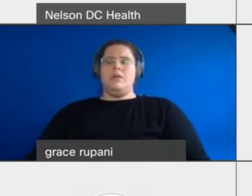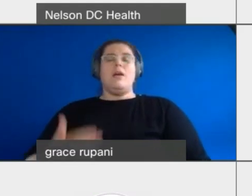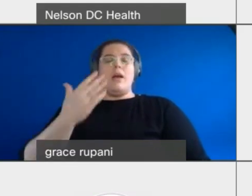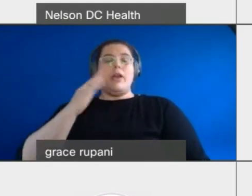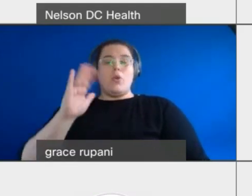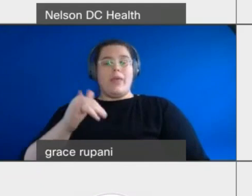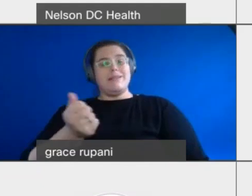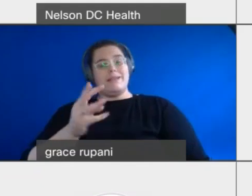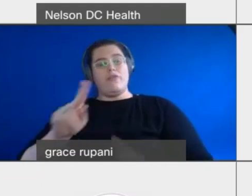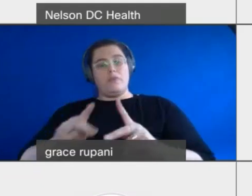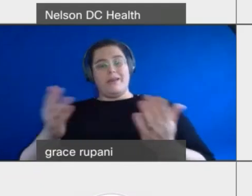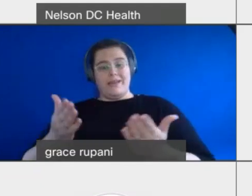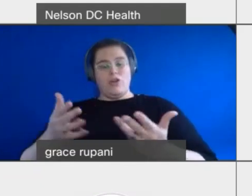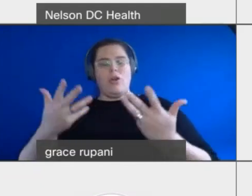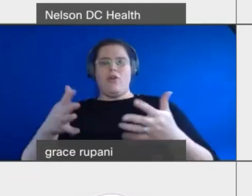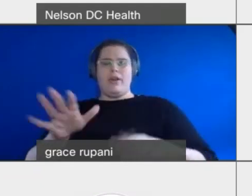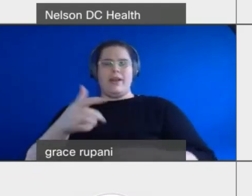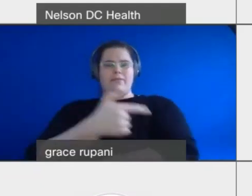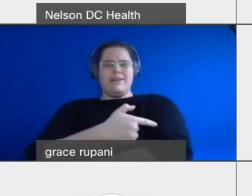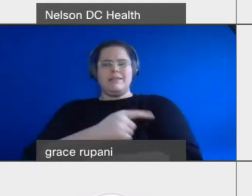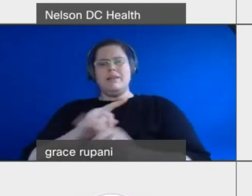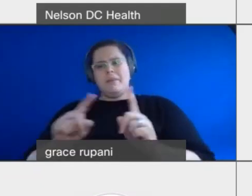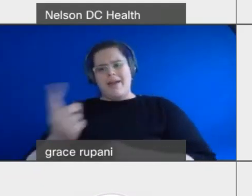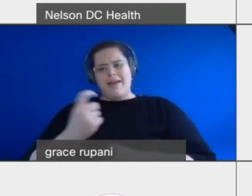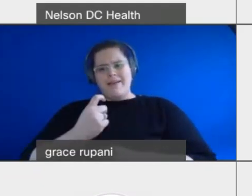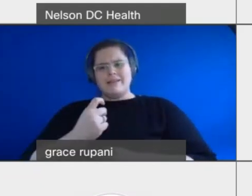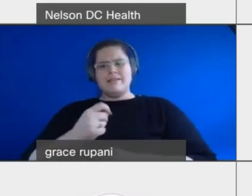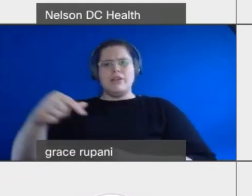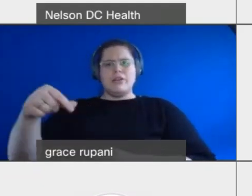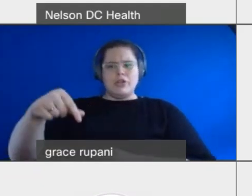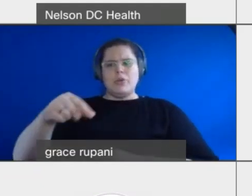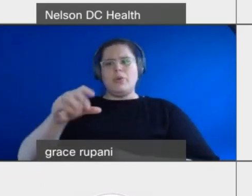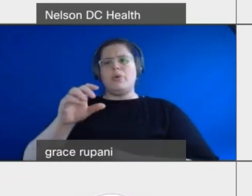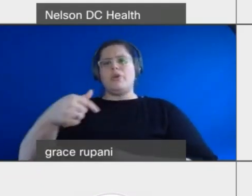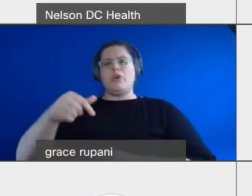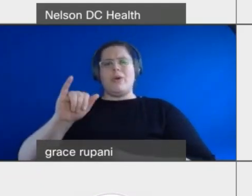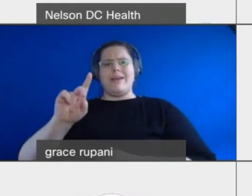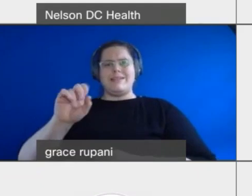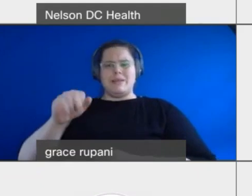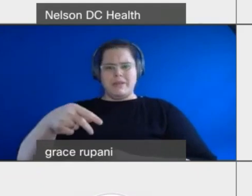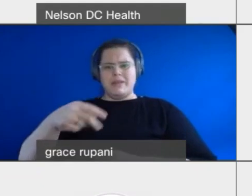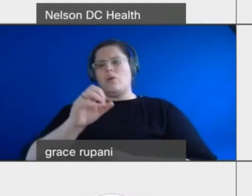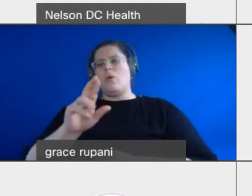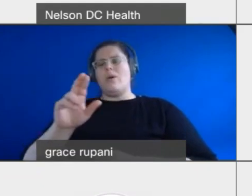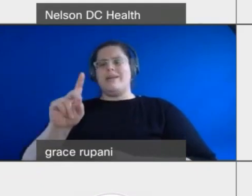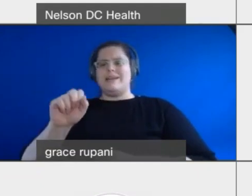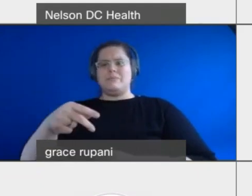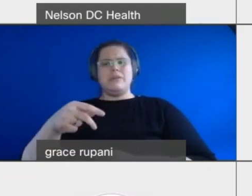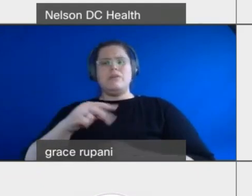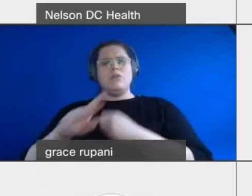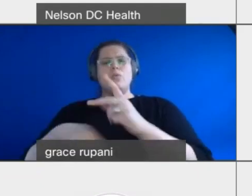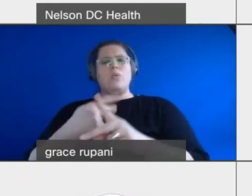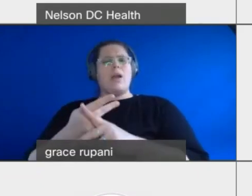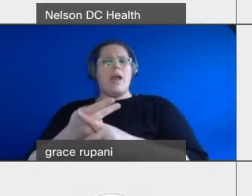what verification does a DSP or a Q need to bring with them to be able to get the vaccine? Is a letter on